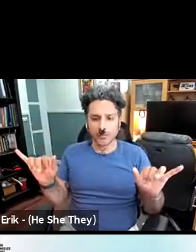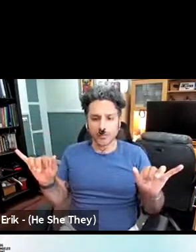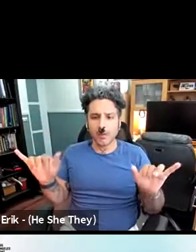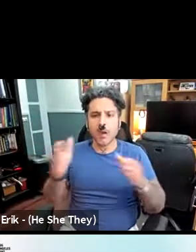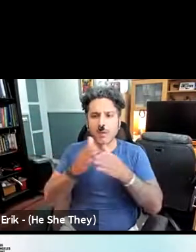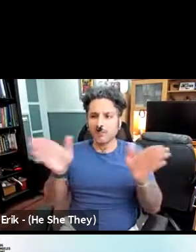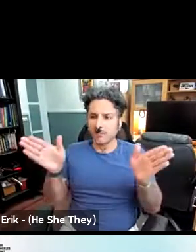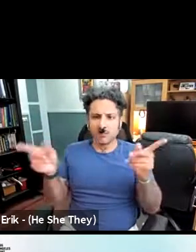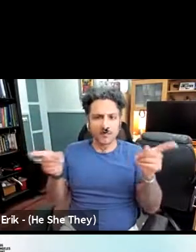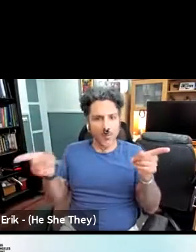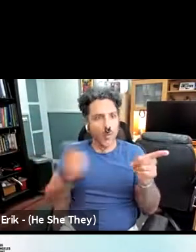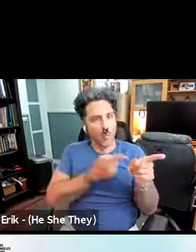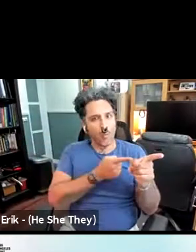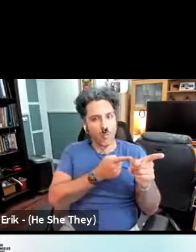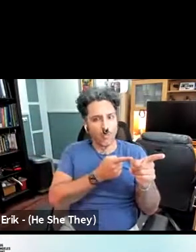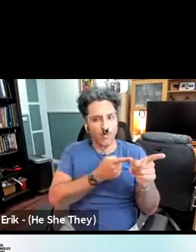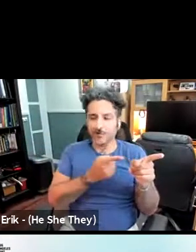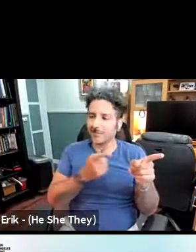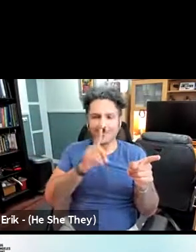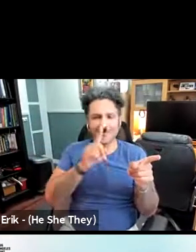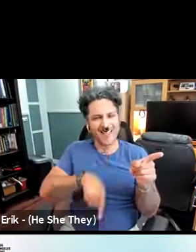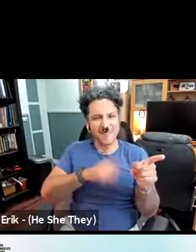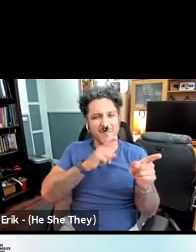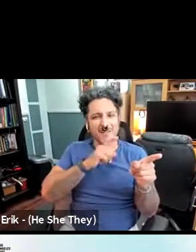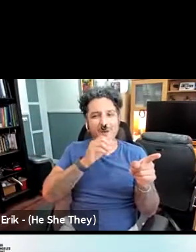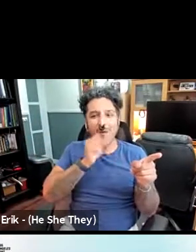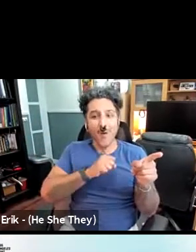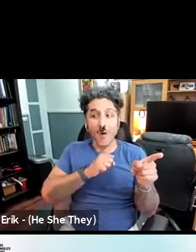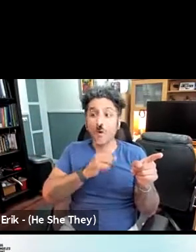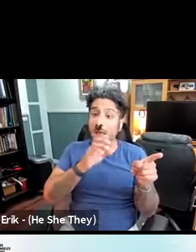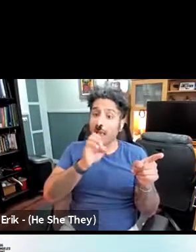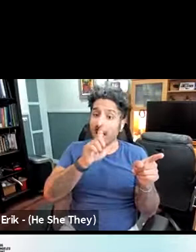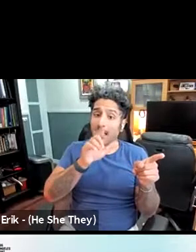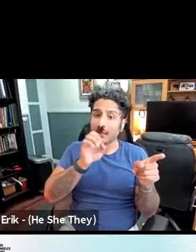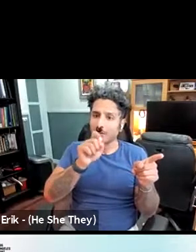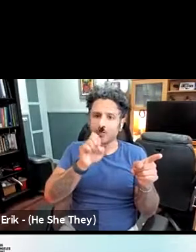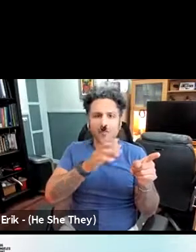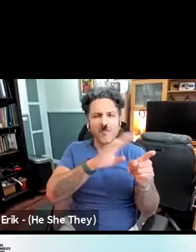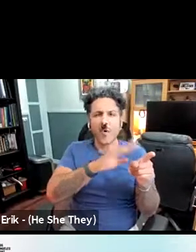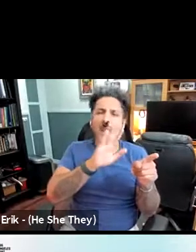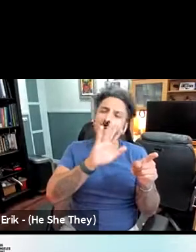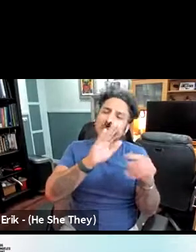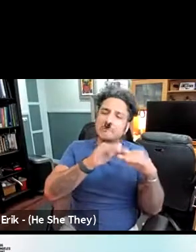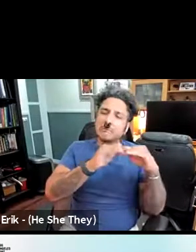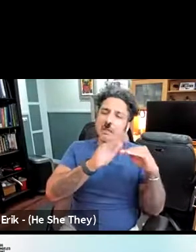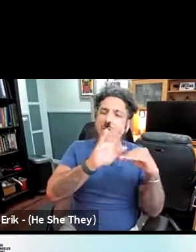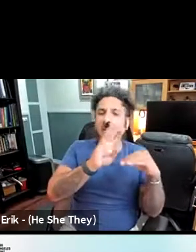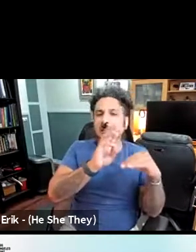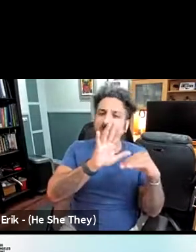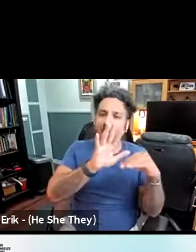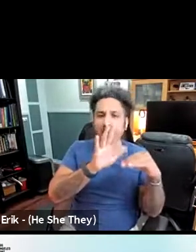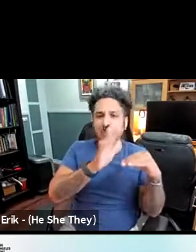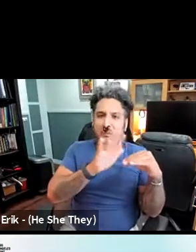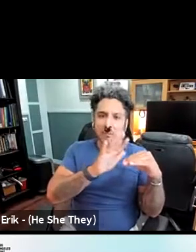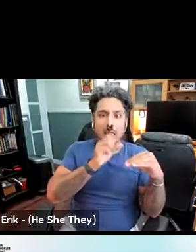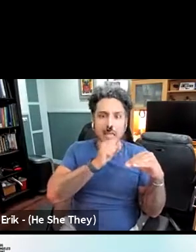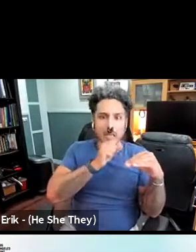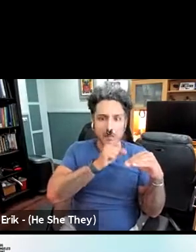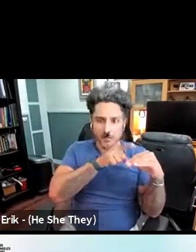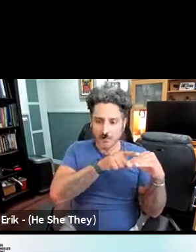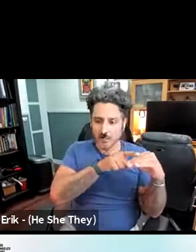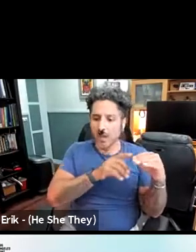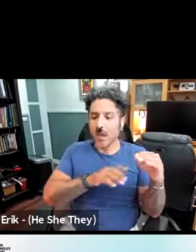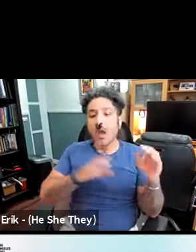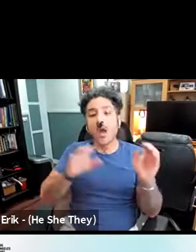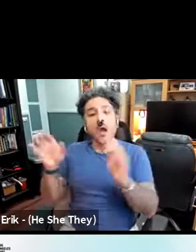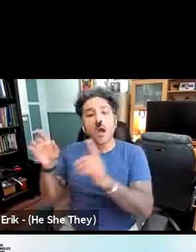One, you can't be old and considered an elder until you're like, say, a certain age. It broke all of that down, right? Also for